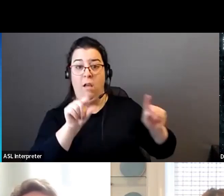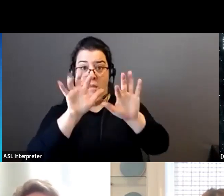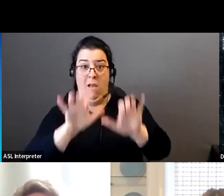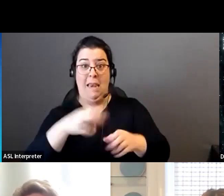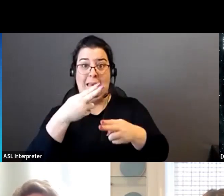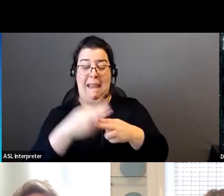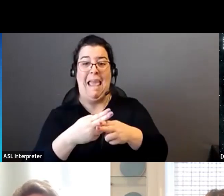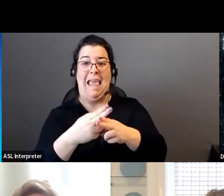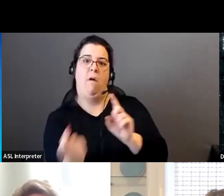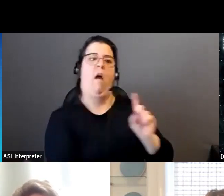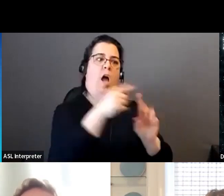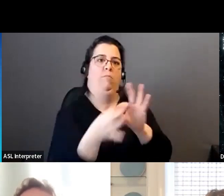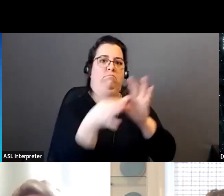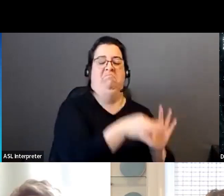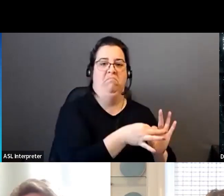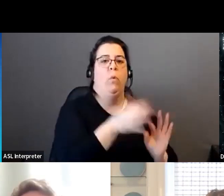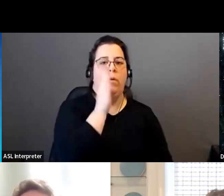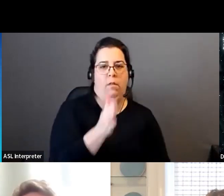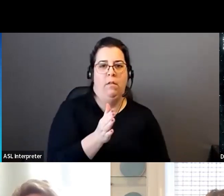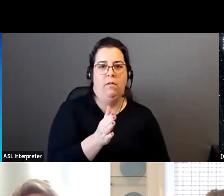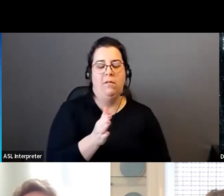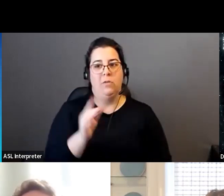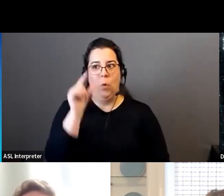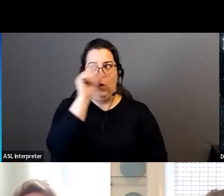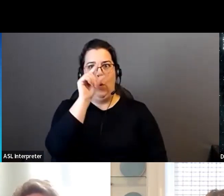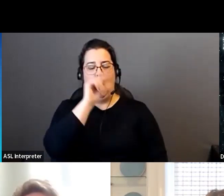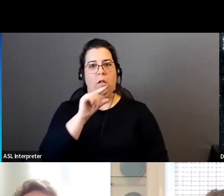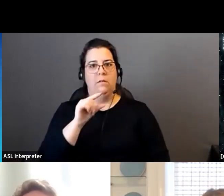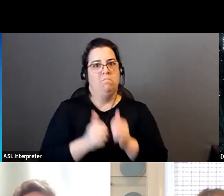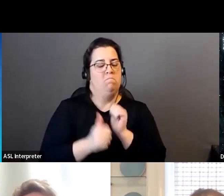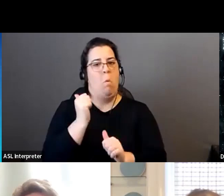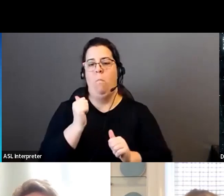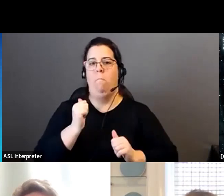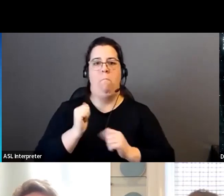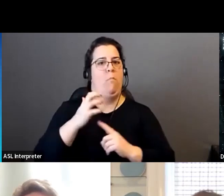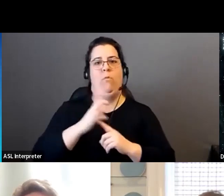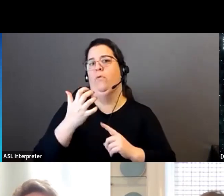the #1 search engine in the world. So there's a relationship there.